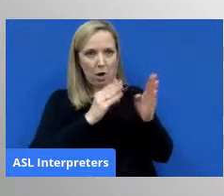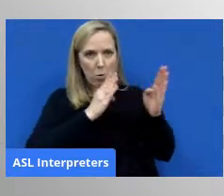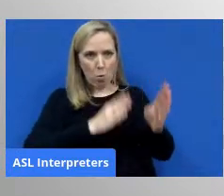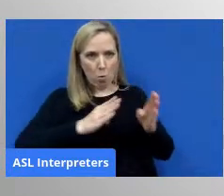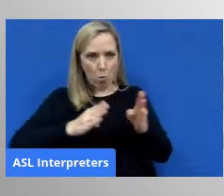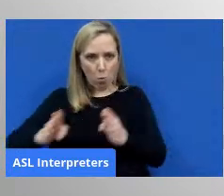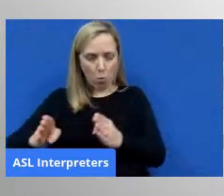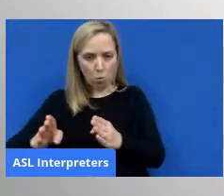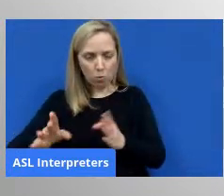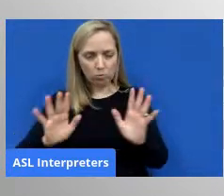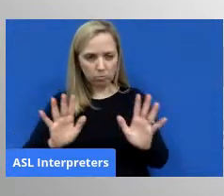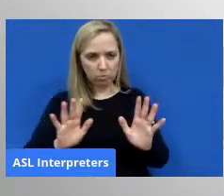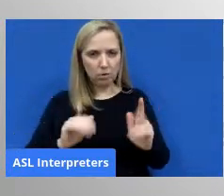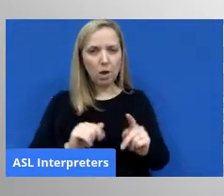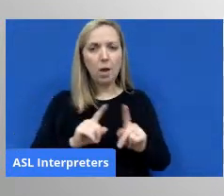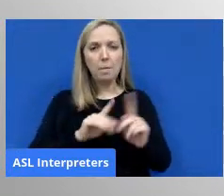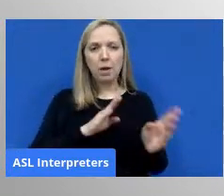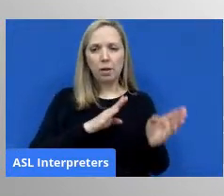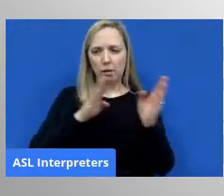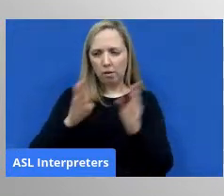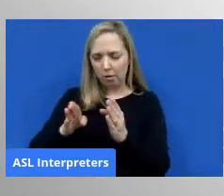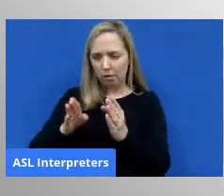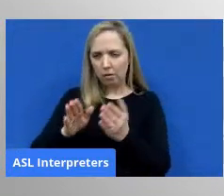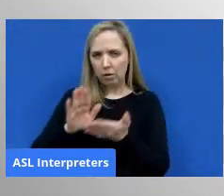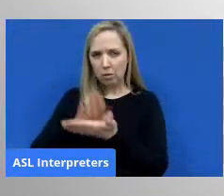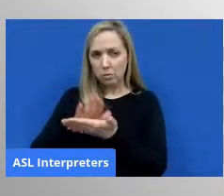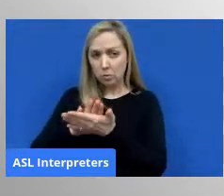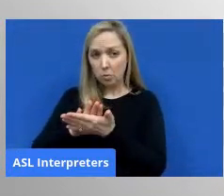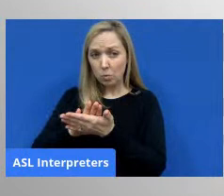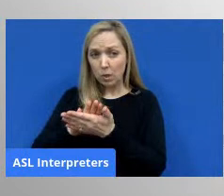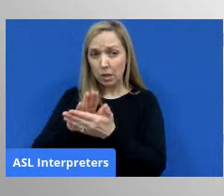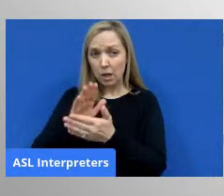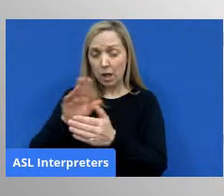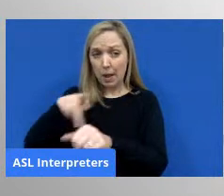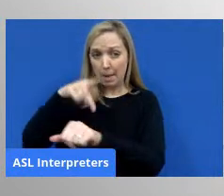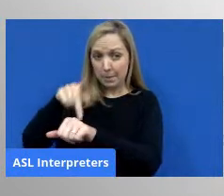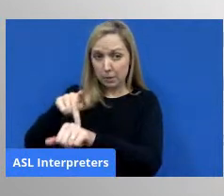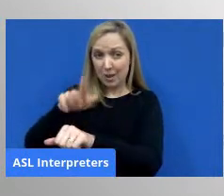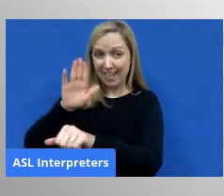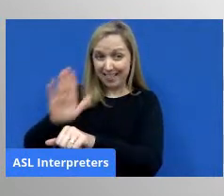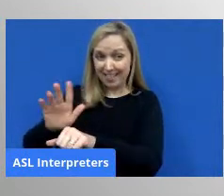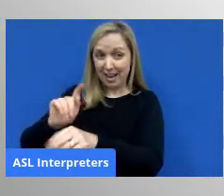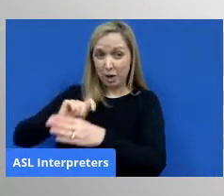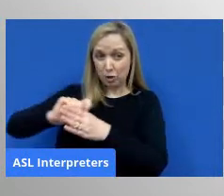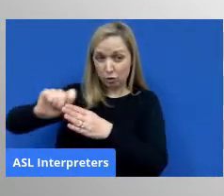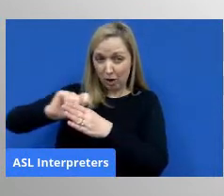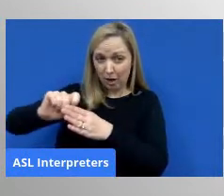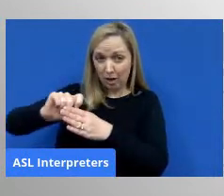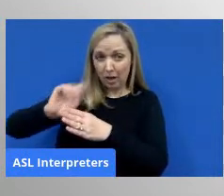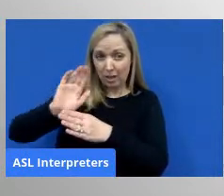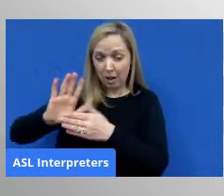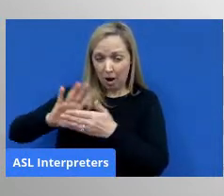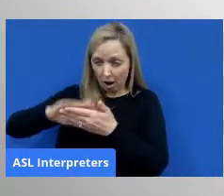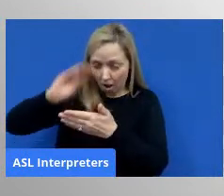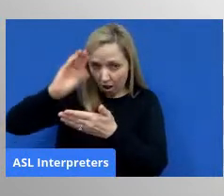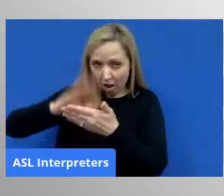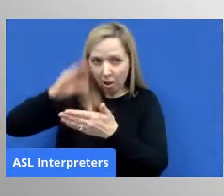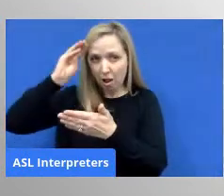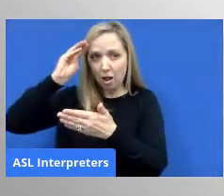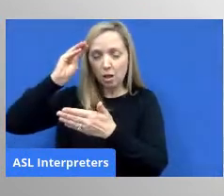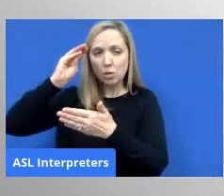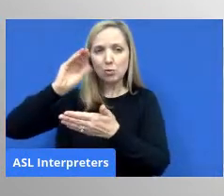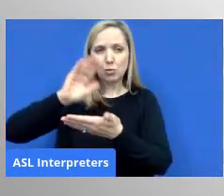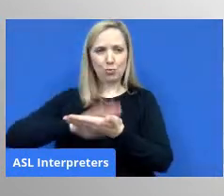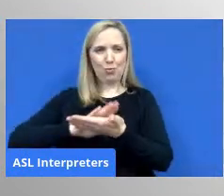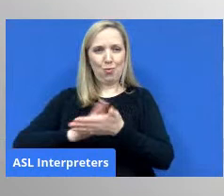Whereas, the training of a school administrator is to, run the school,